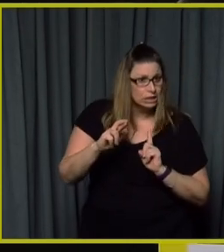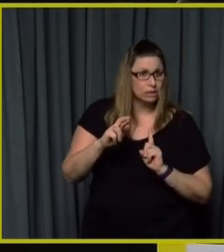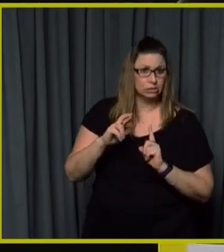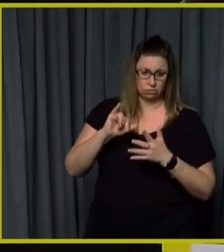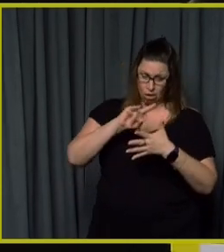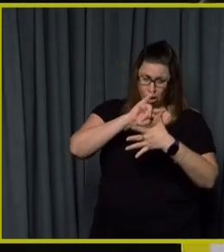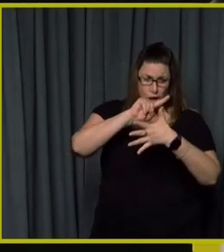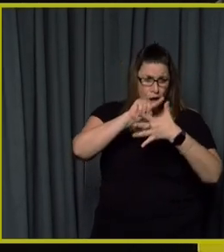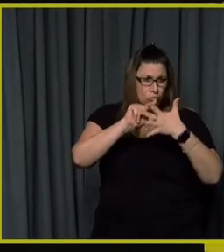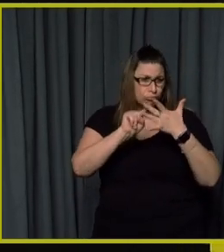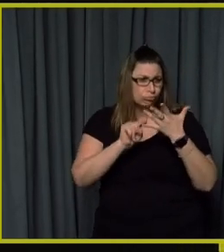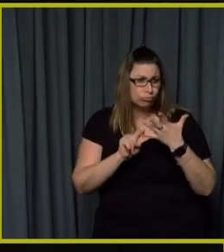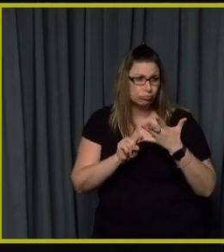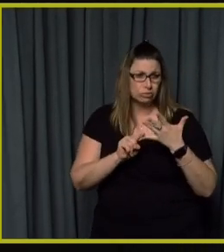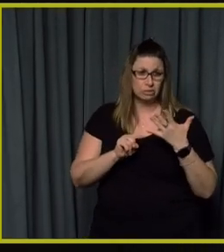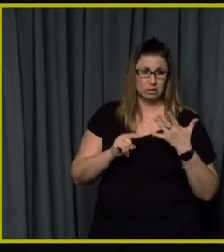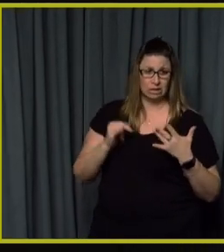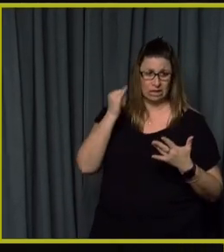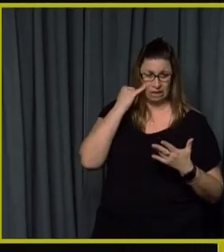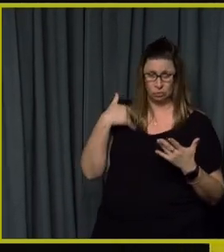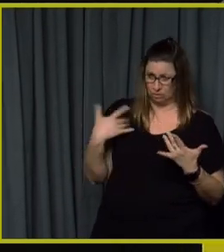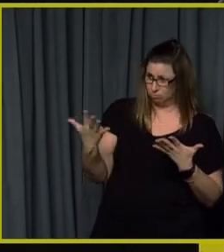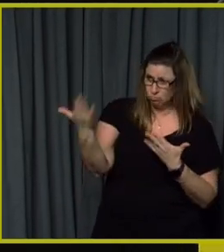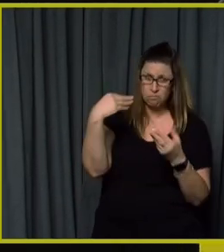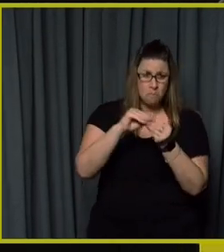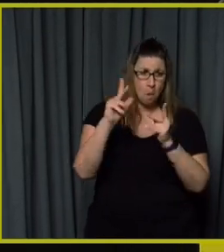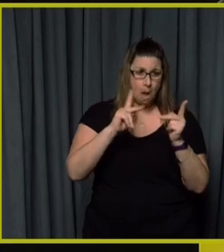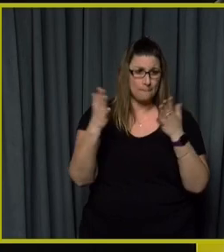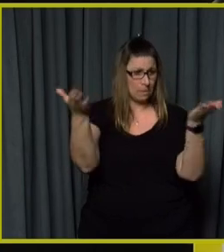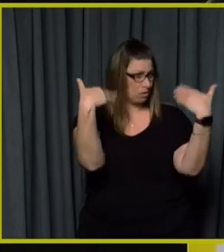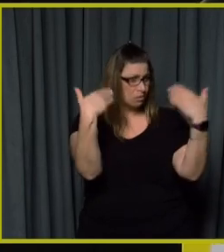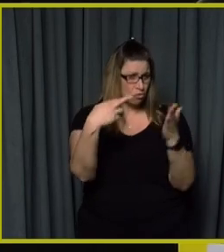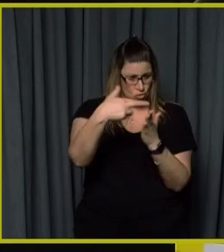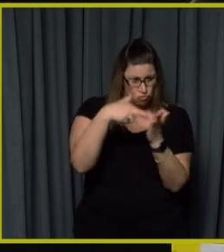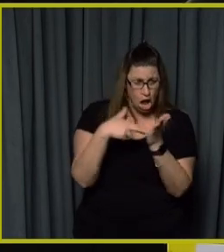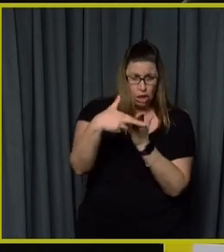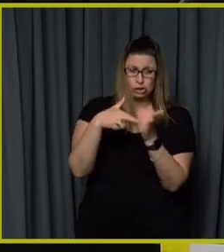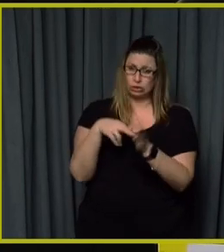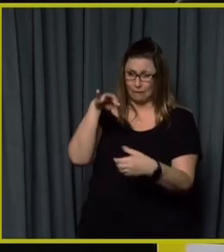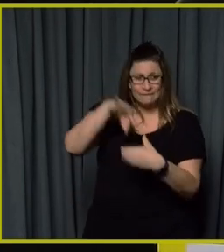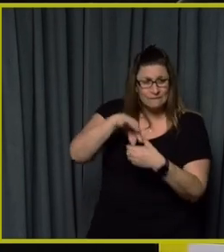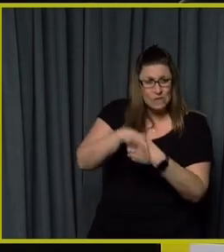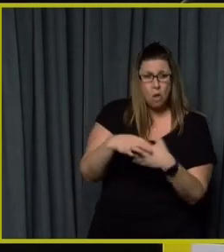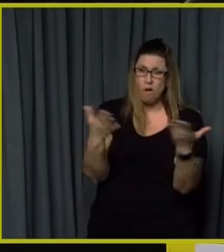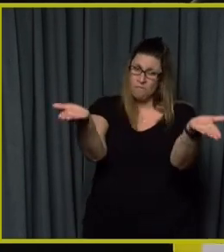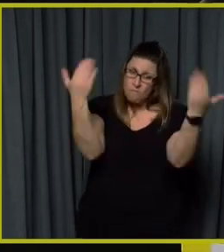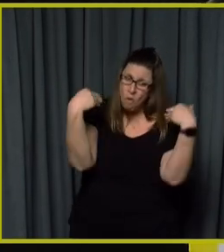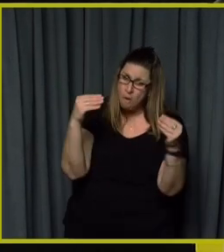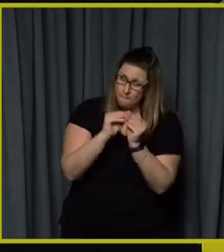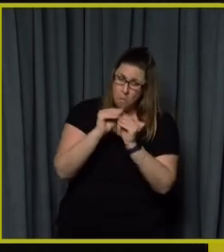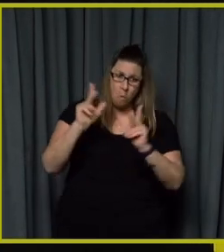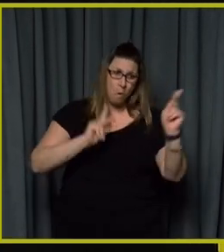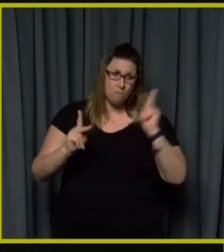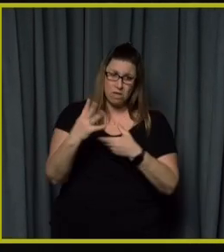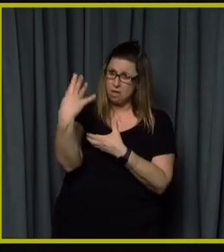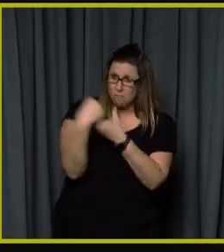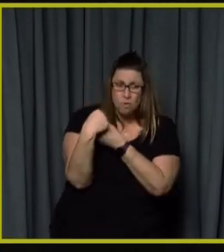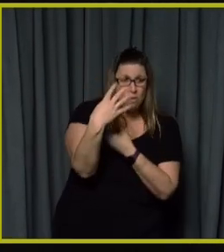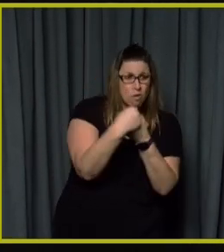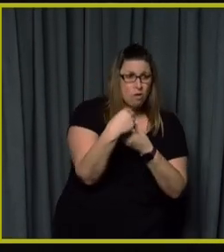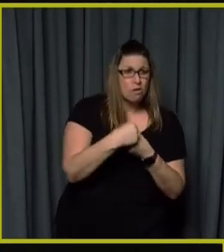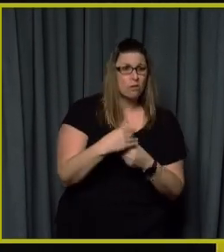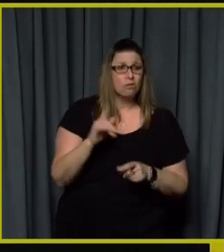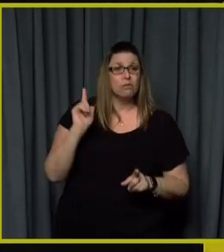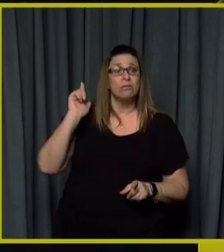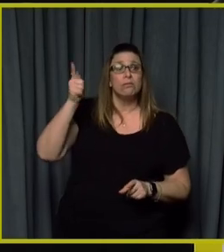and educate like never before, we will be there to meet the backlash with a movement